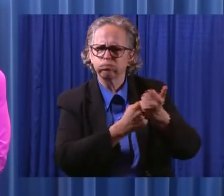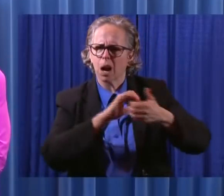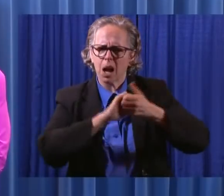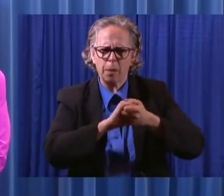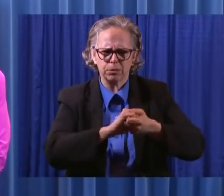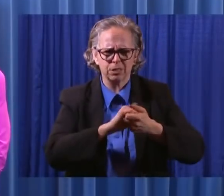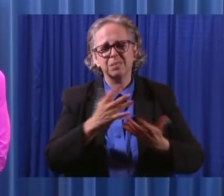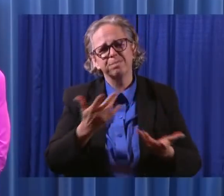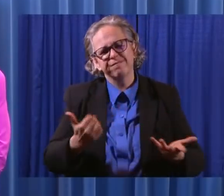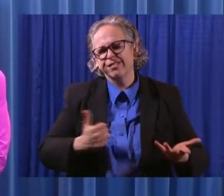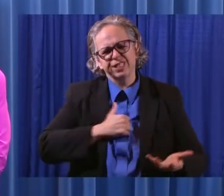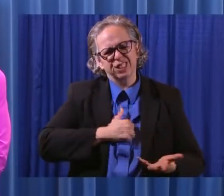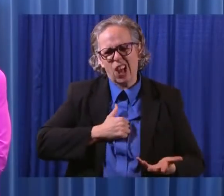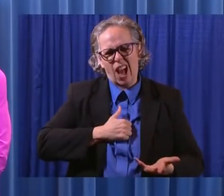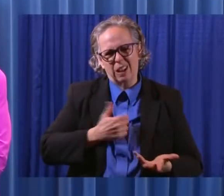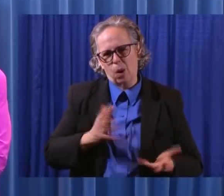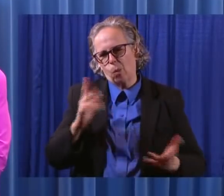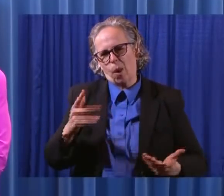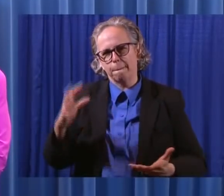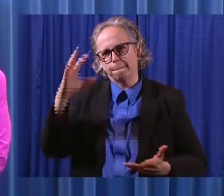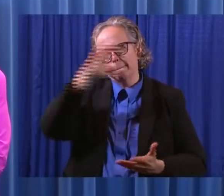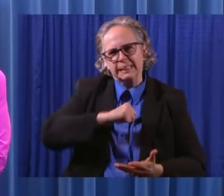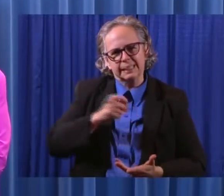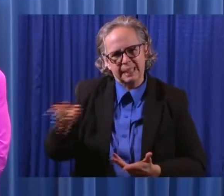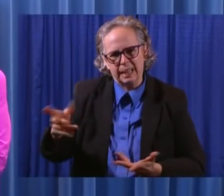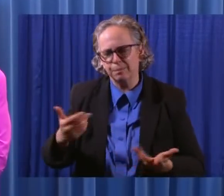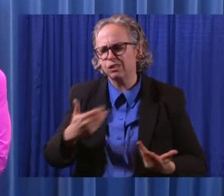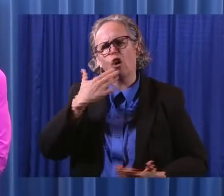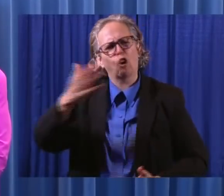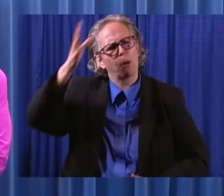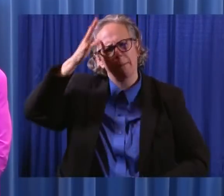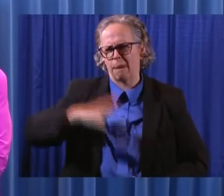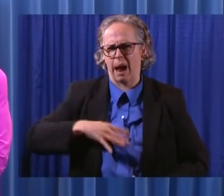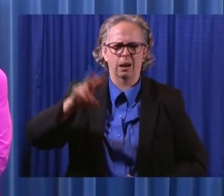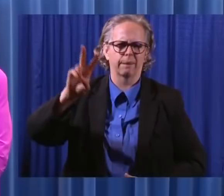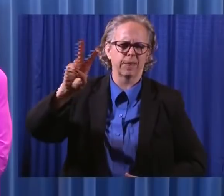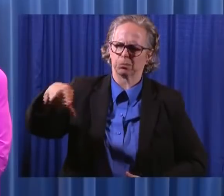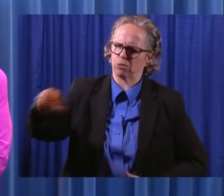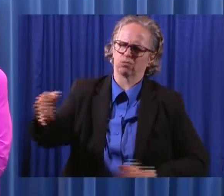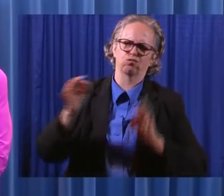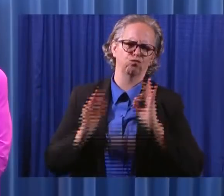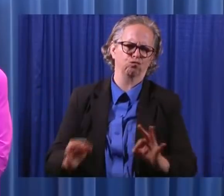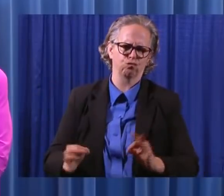President when he's there tomorrow. He's a good man. Thank you.